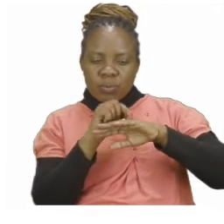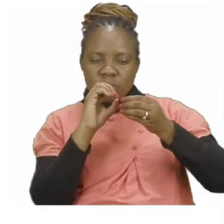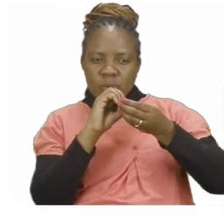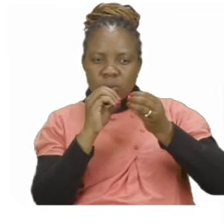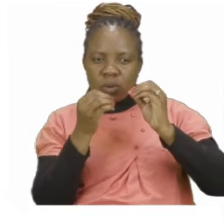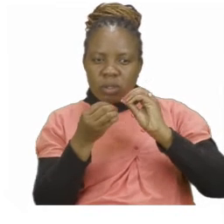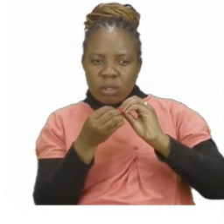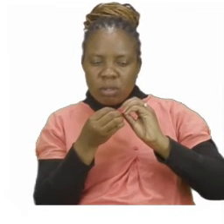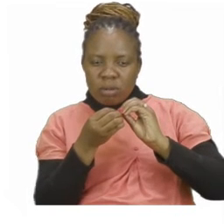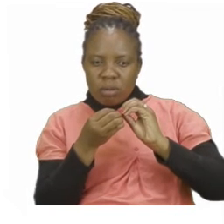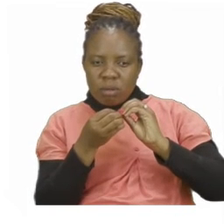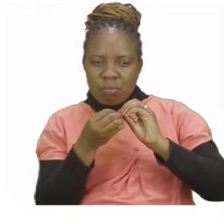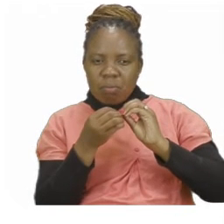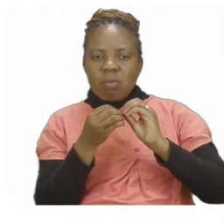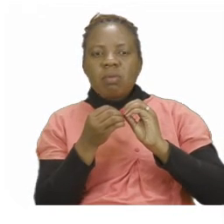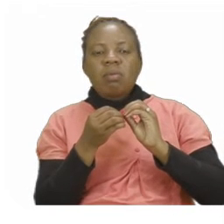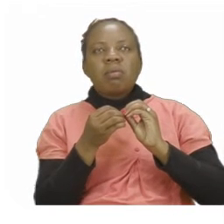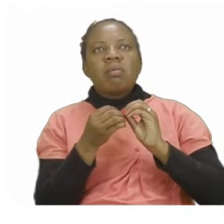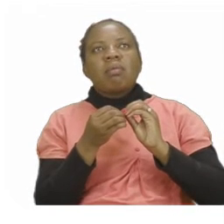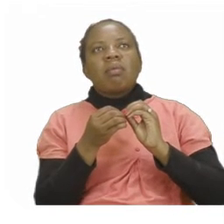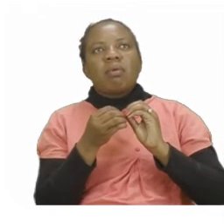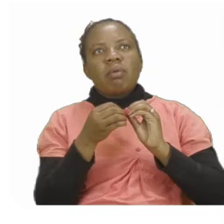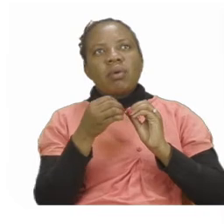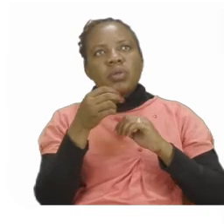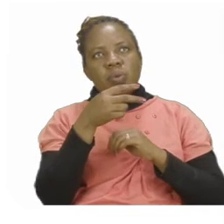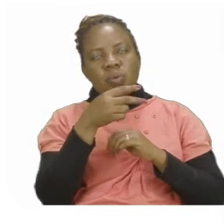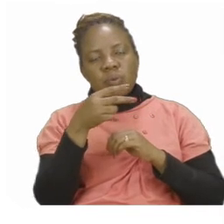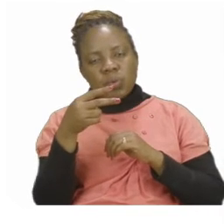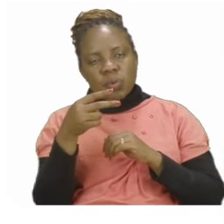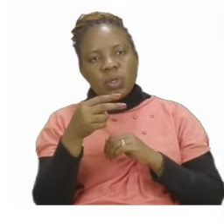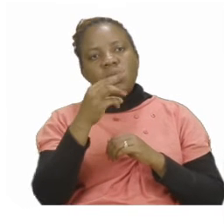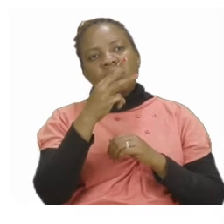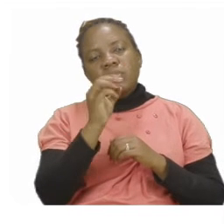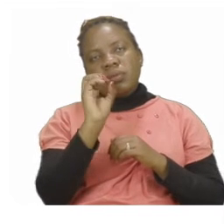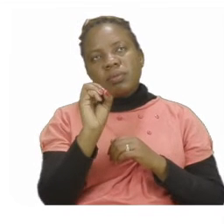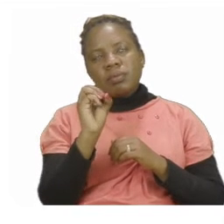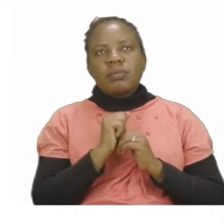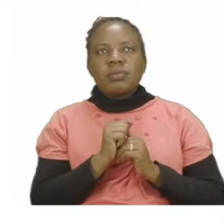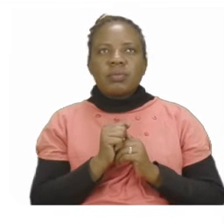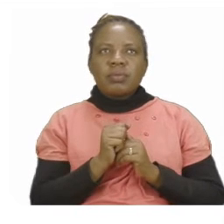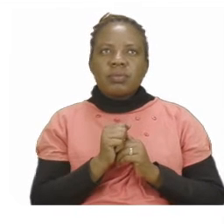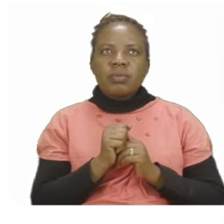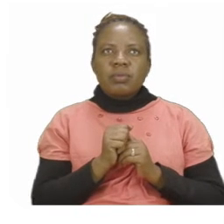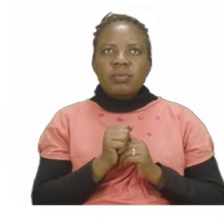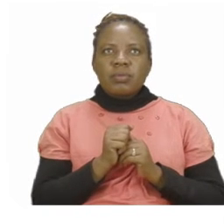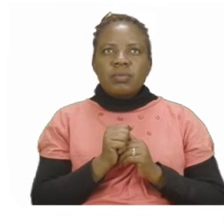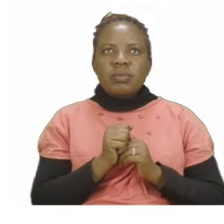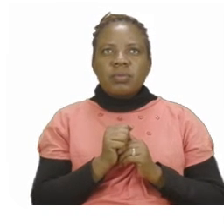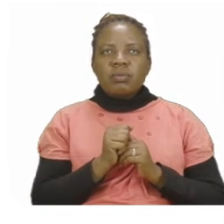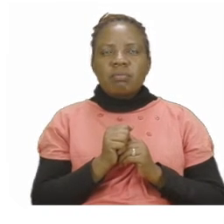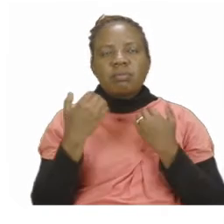we say it is equal to 30. Now, boys and girls, I am going to